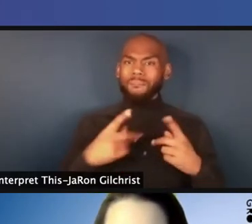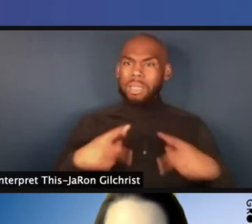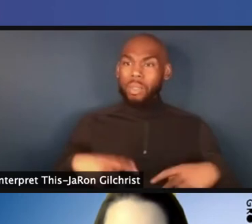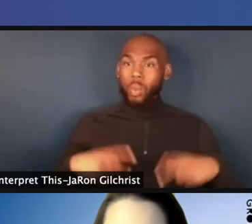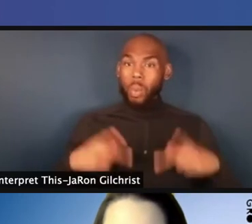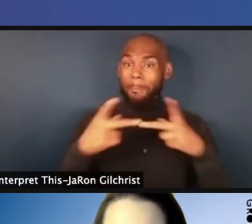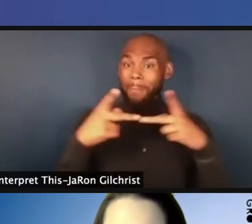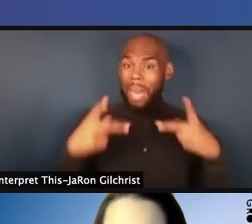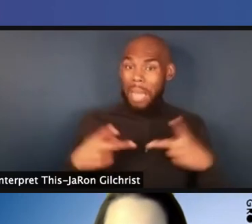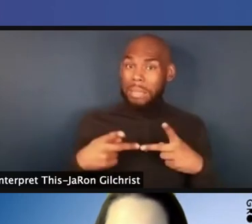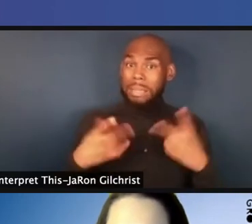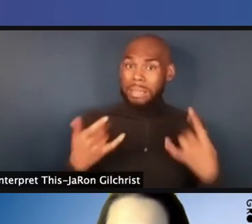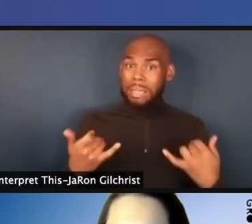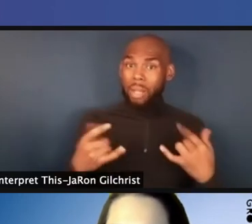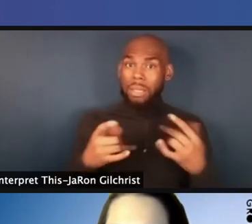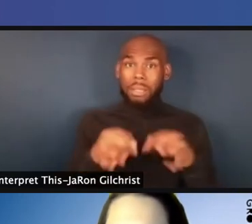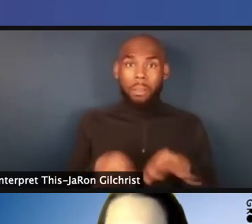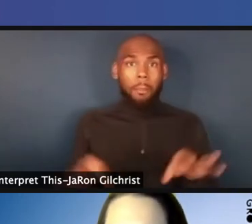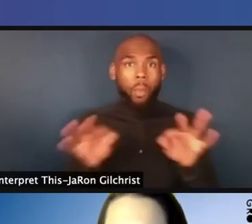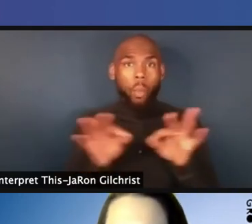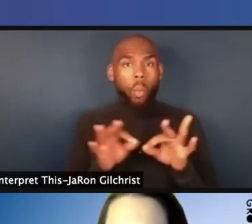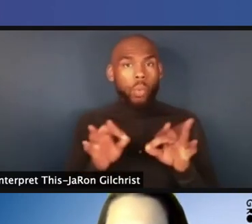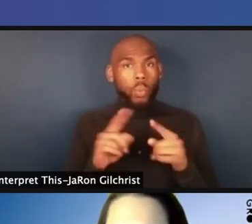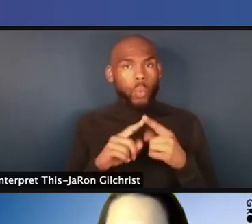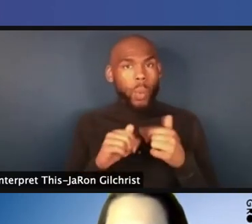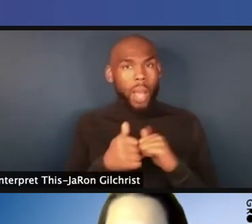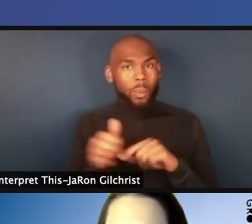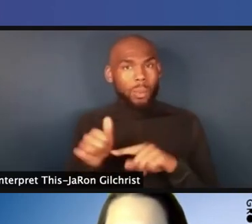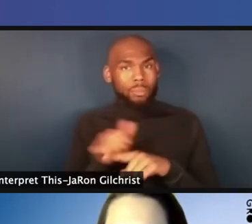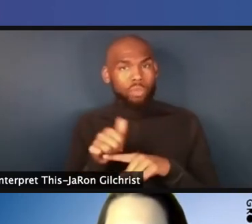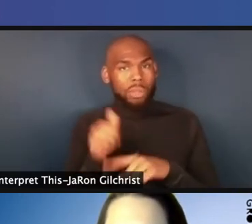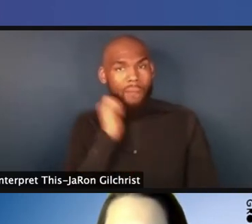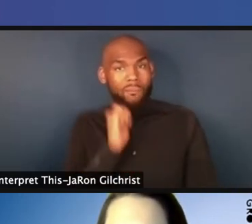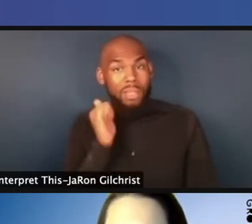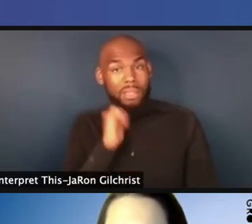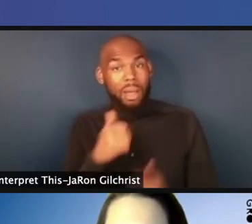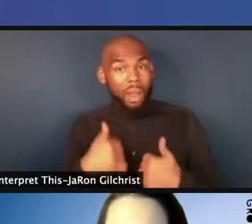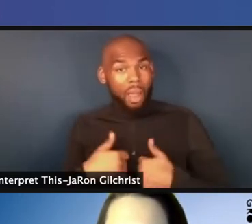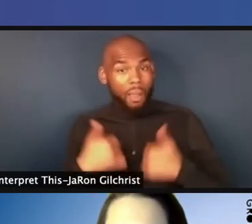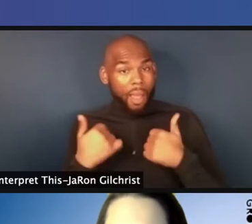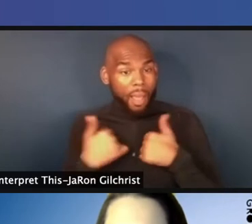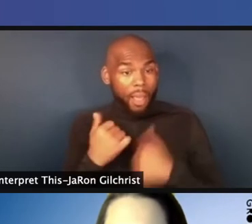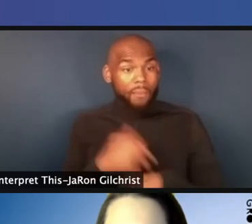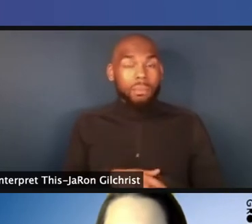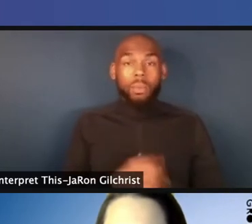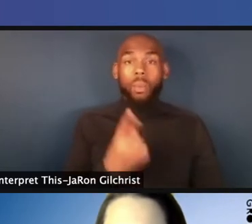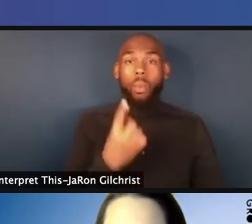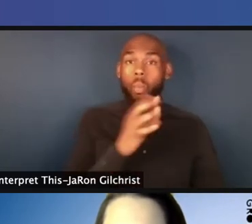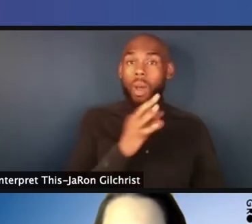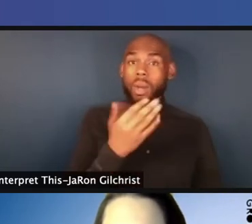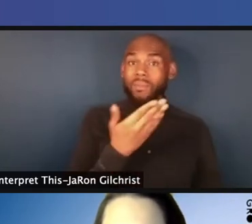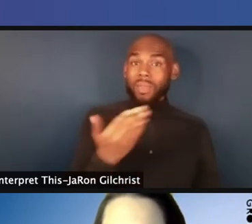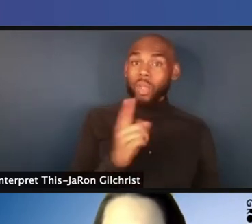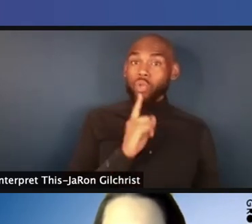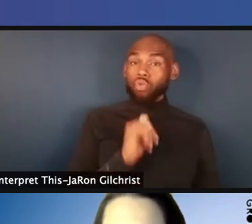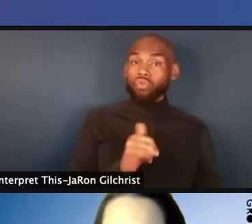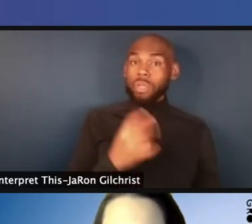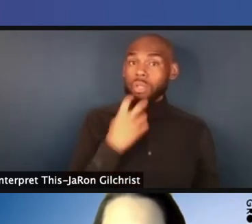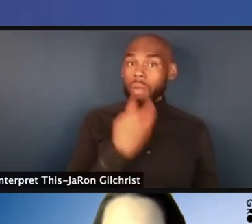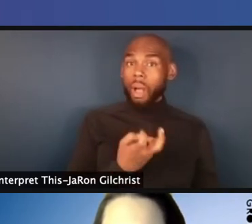way that we practice in our daily lives and practice. And actually one of the things that is really astounding about the Green New